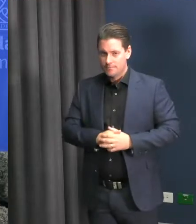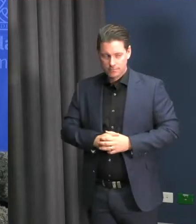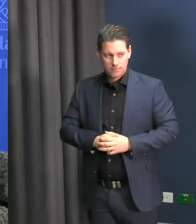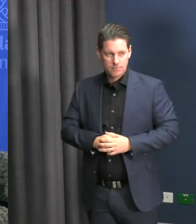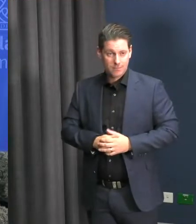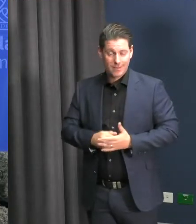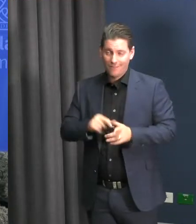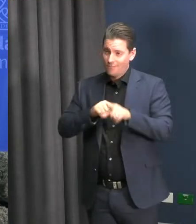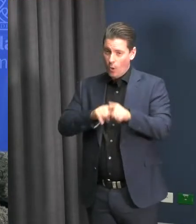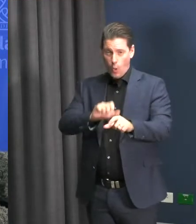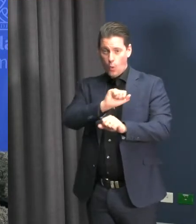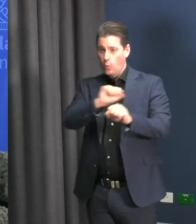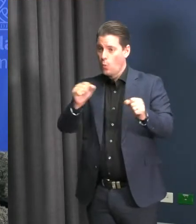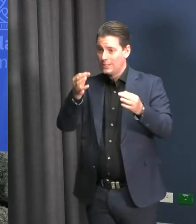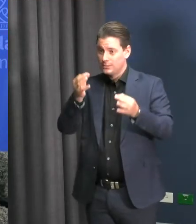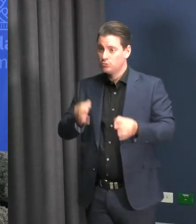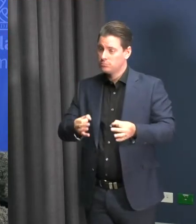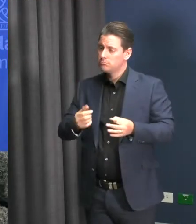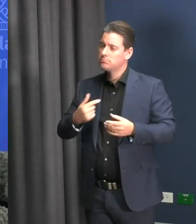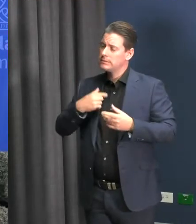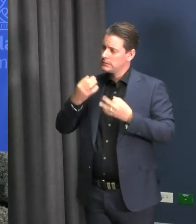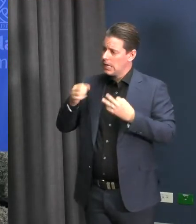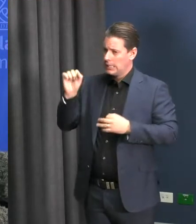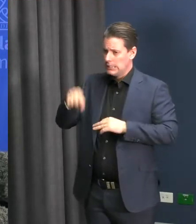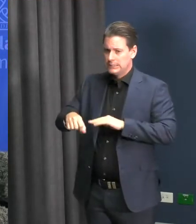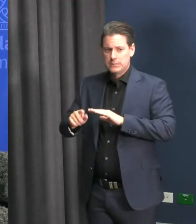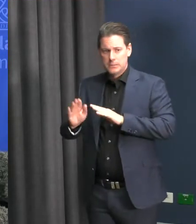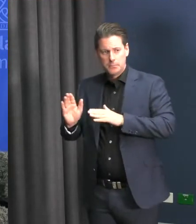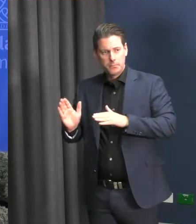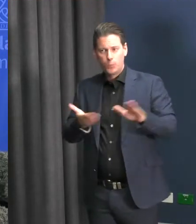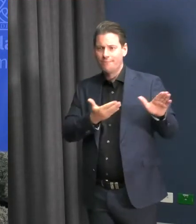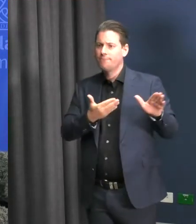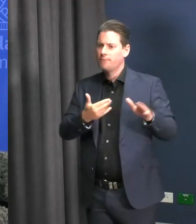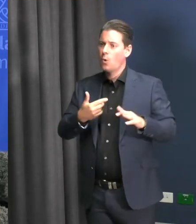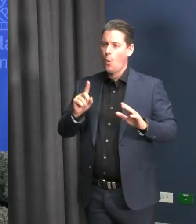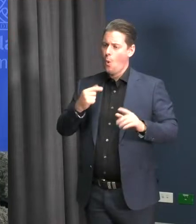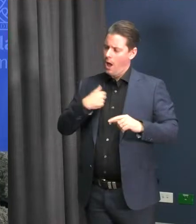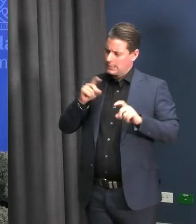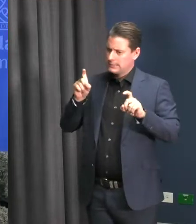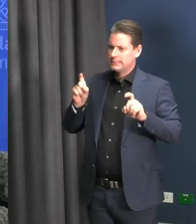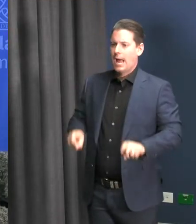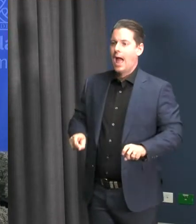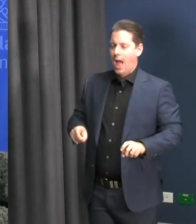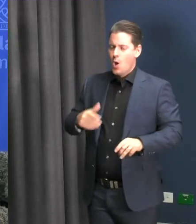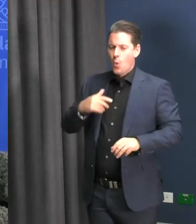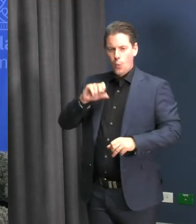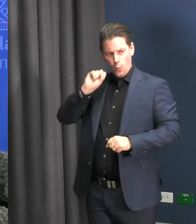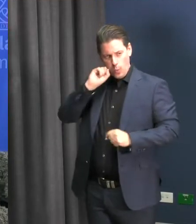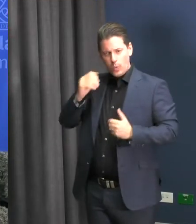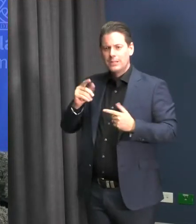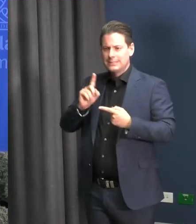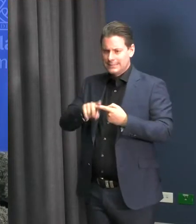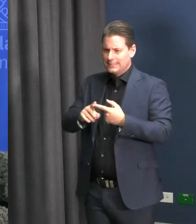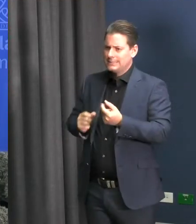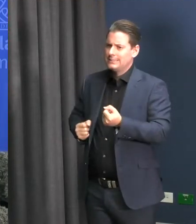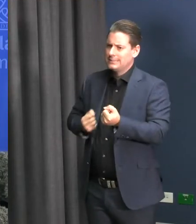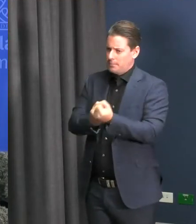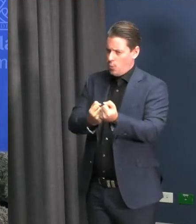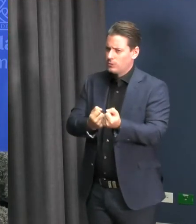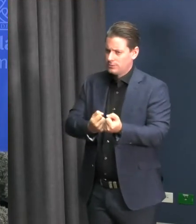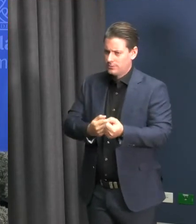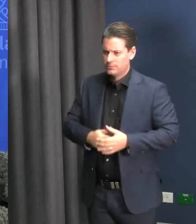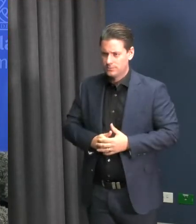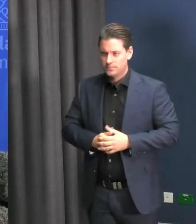have taken, whether they have relocated or whether they're staying on those islands, we're going to support you through this. And you need to know that we are serious about it.